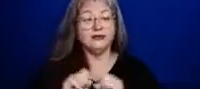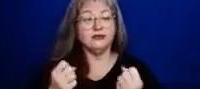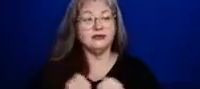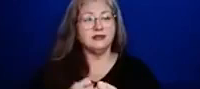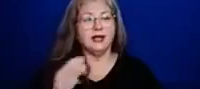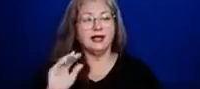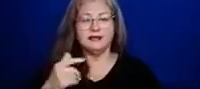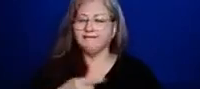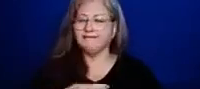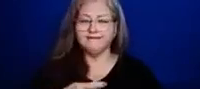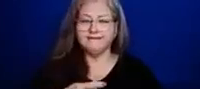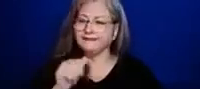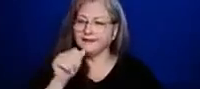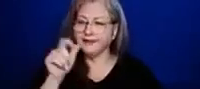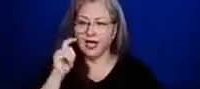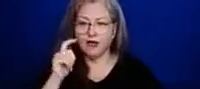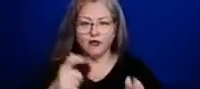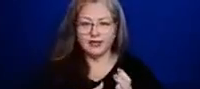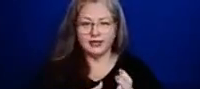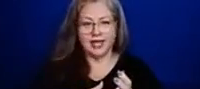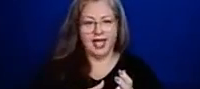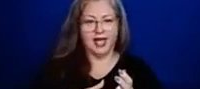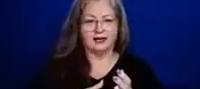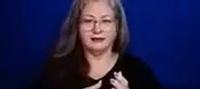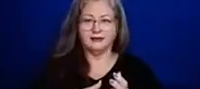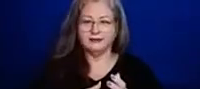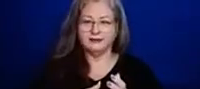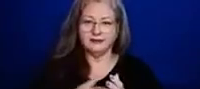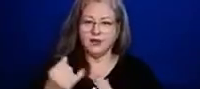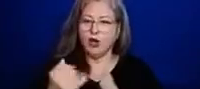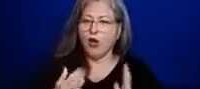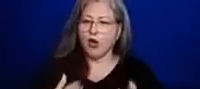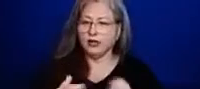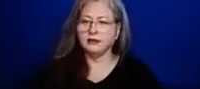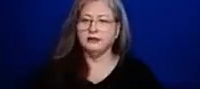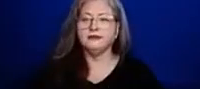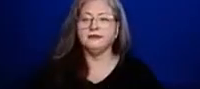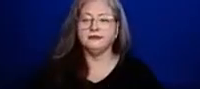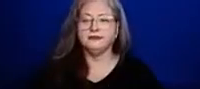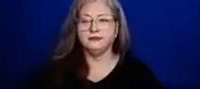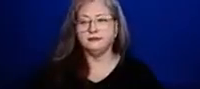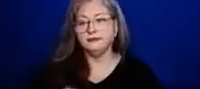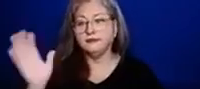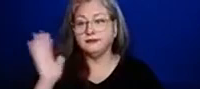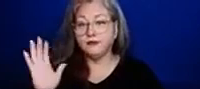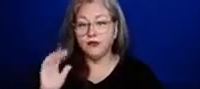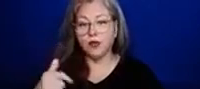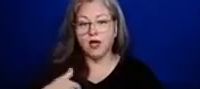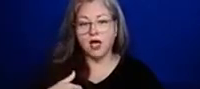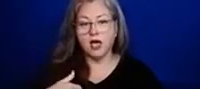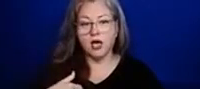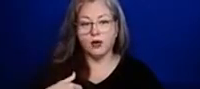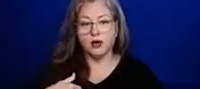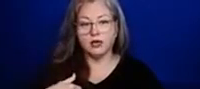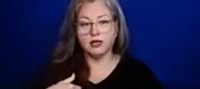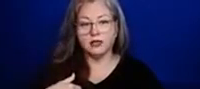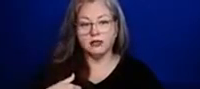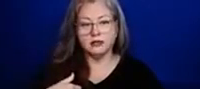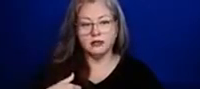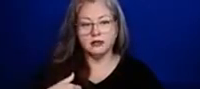that doesn't recognize the artist. When I was like in